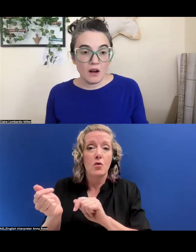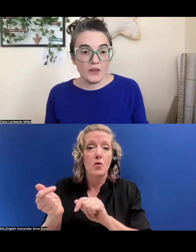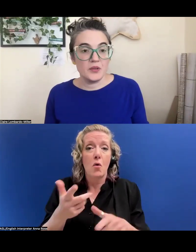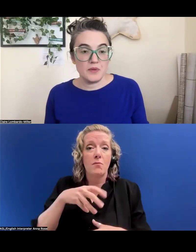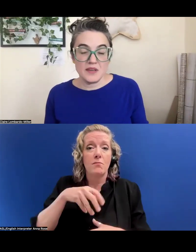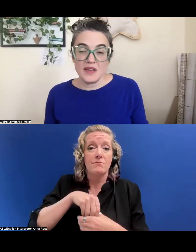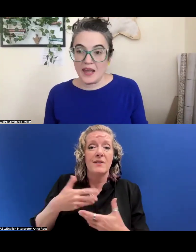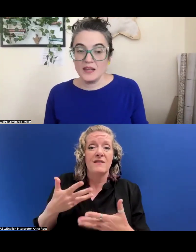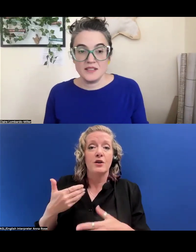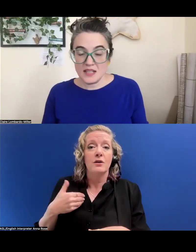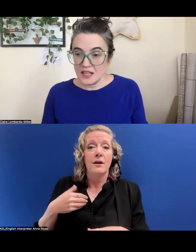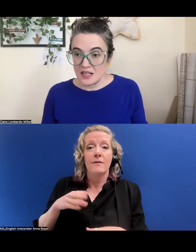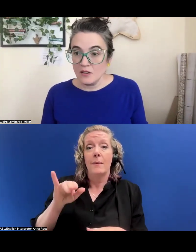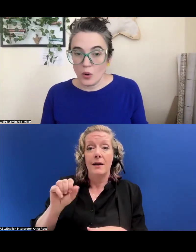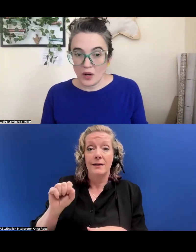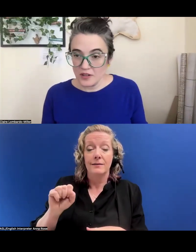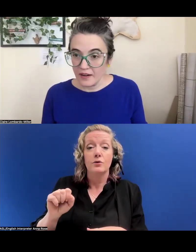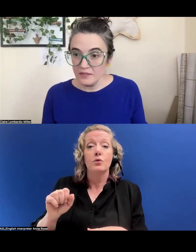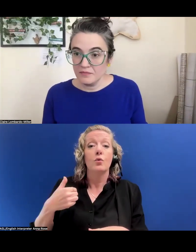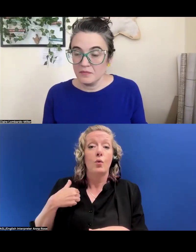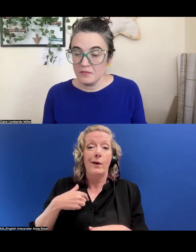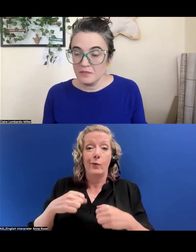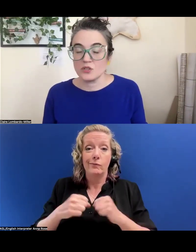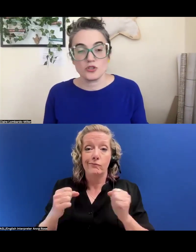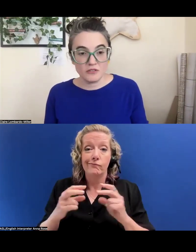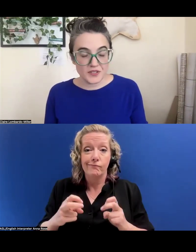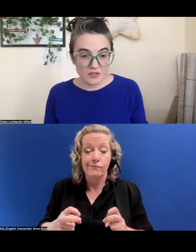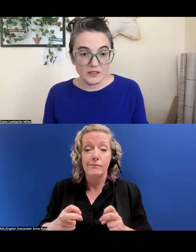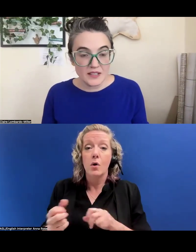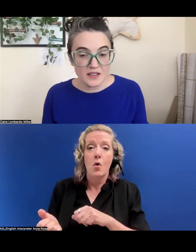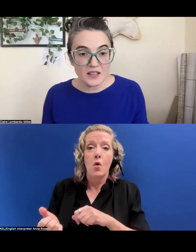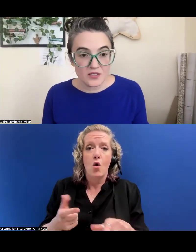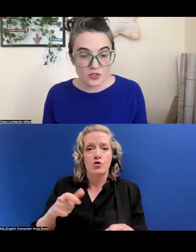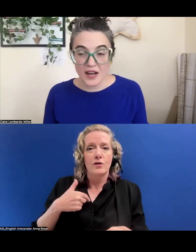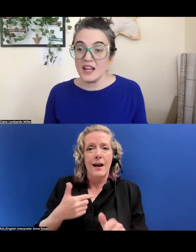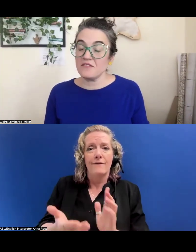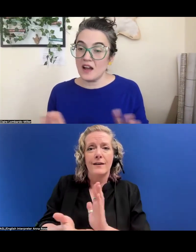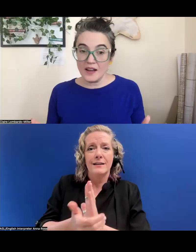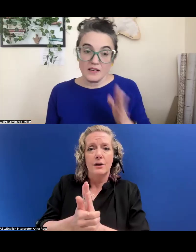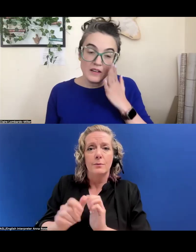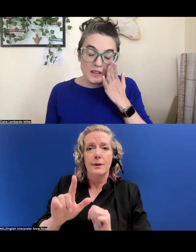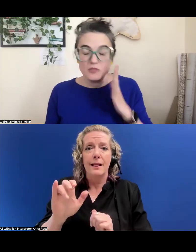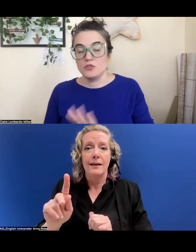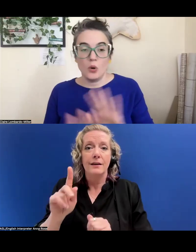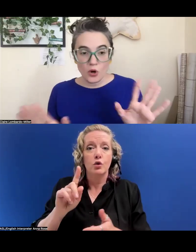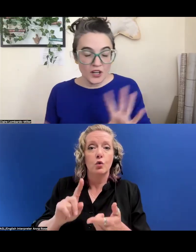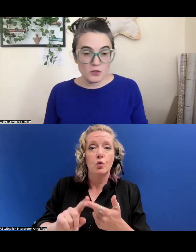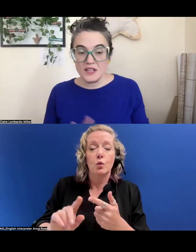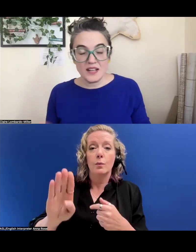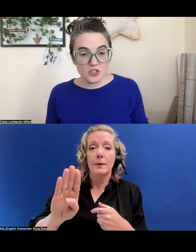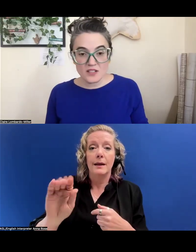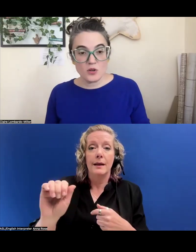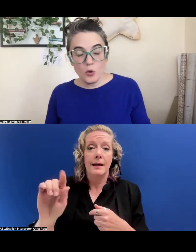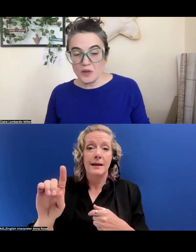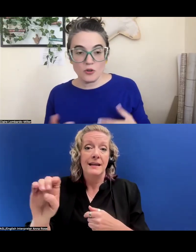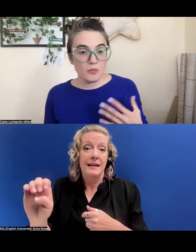something called the BADE questionnaire. So you should have received a link to that yesterday. If not, don't worry. If you didn't